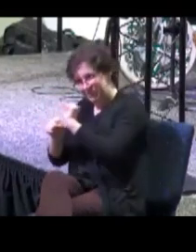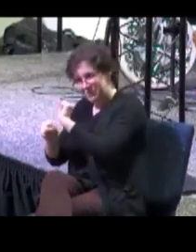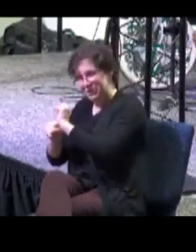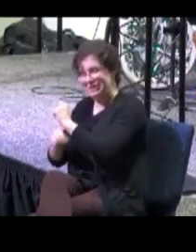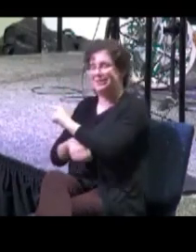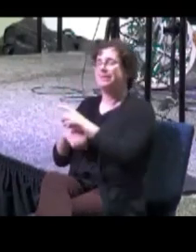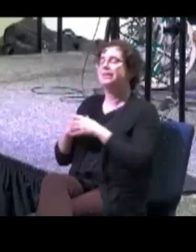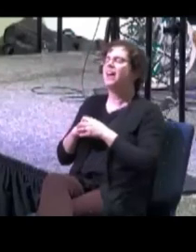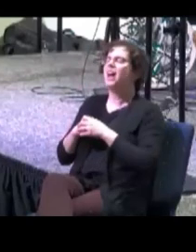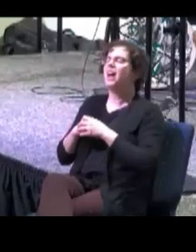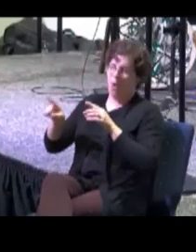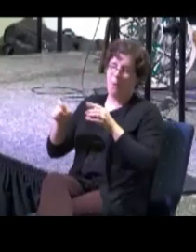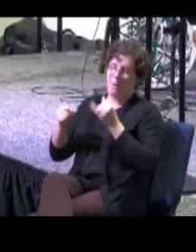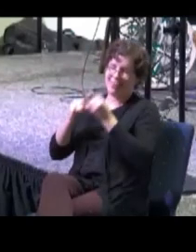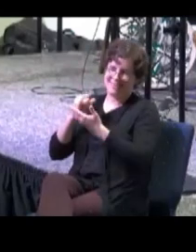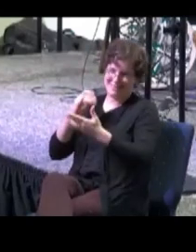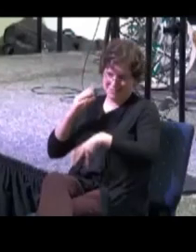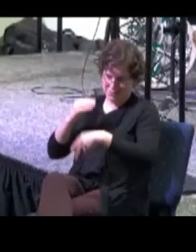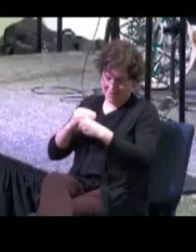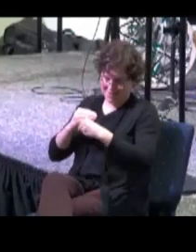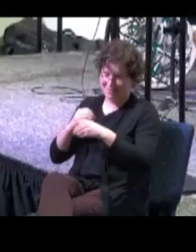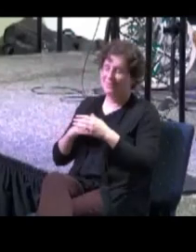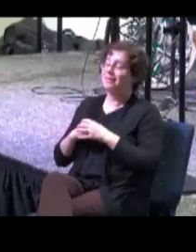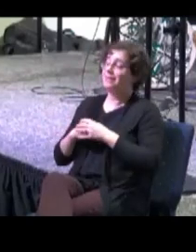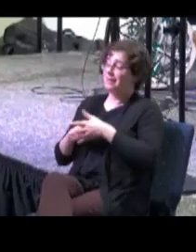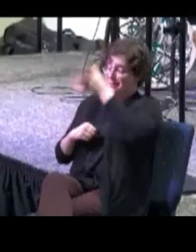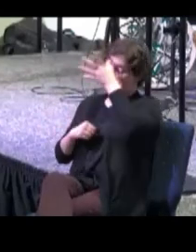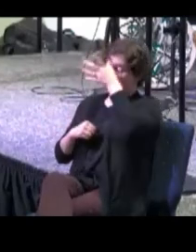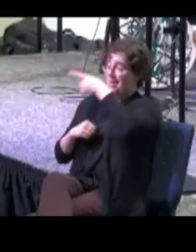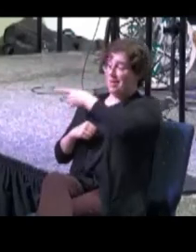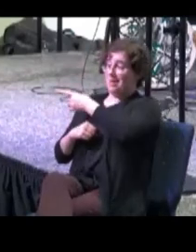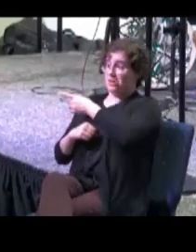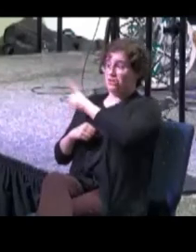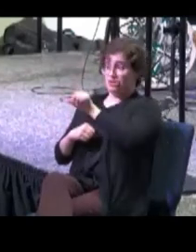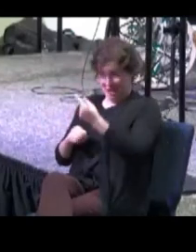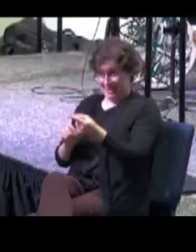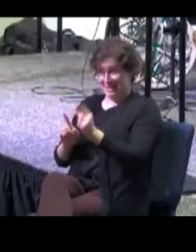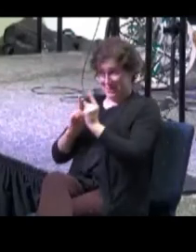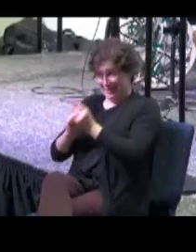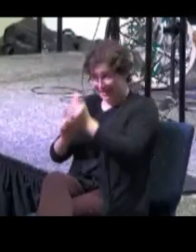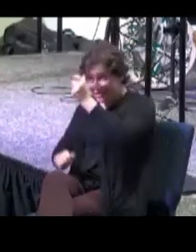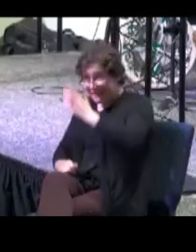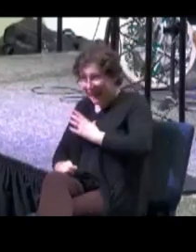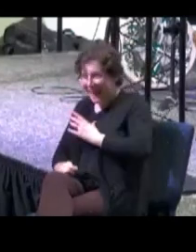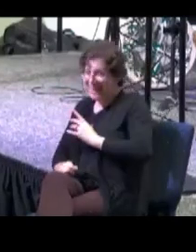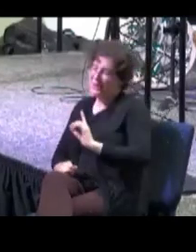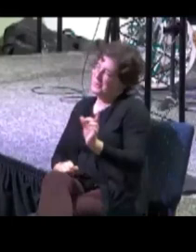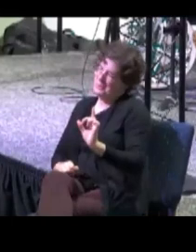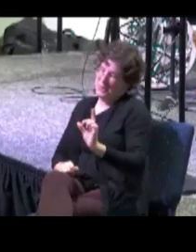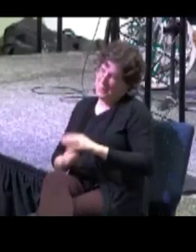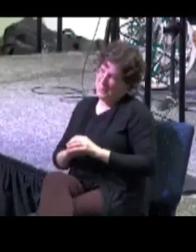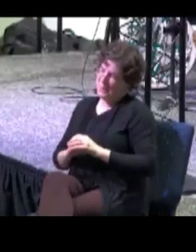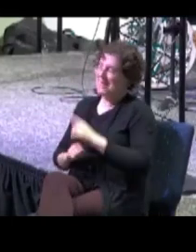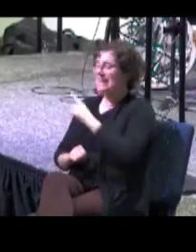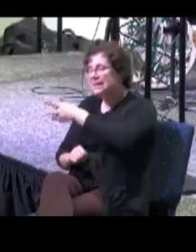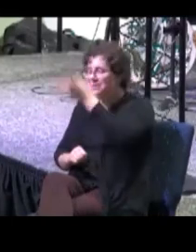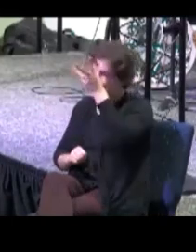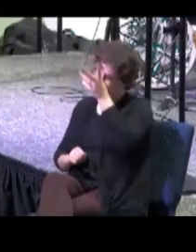And one last thing. Dad was not just a translation guy. He was a